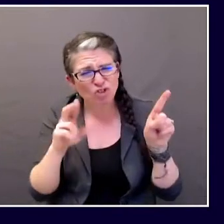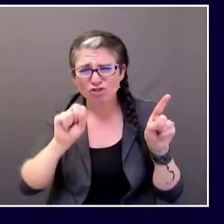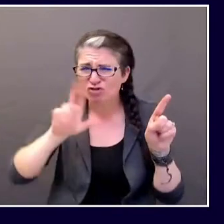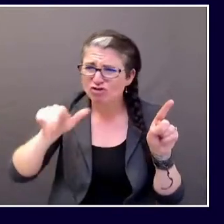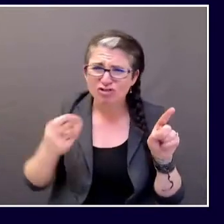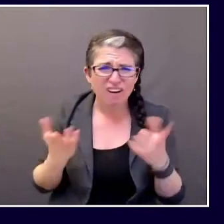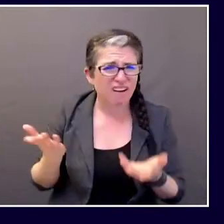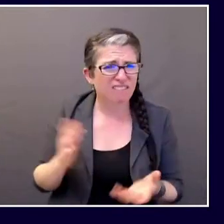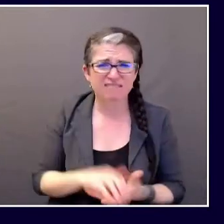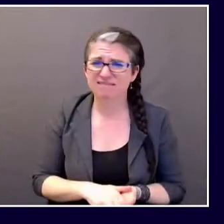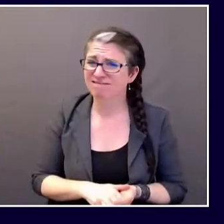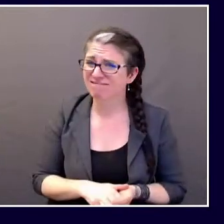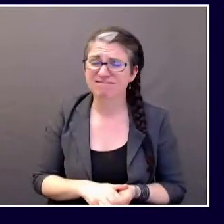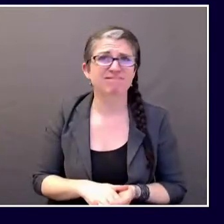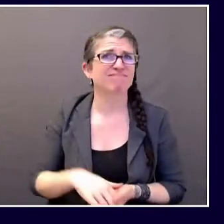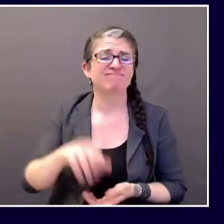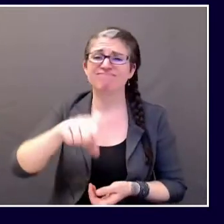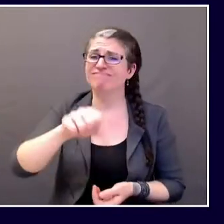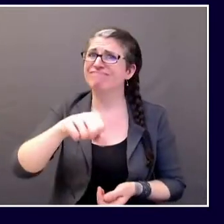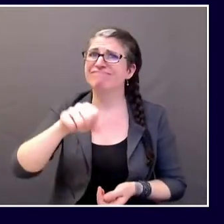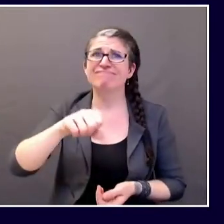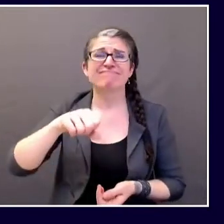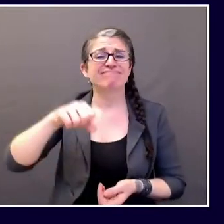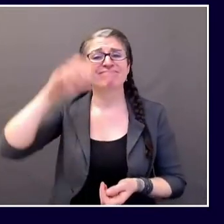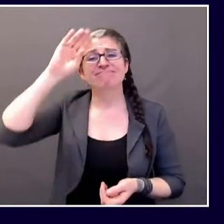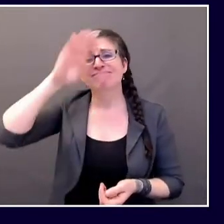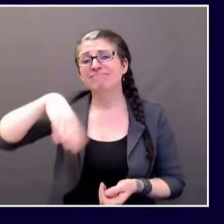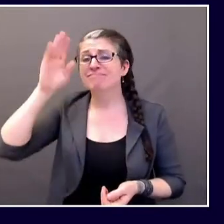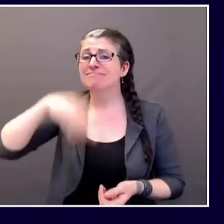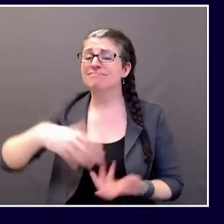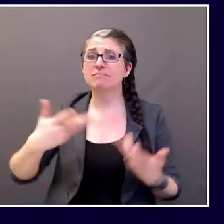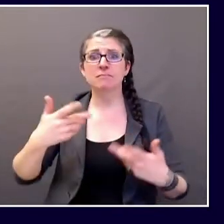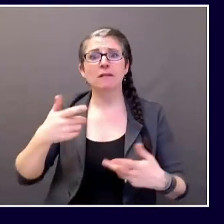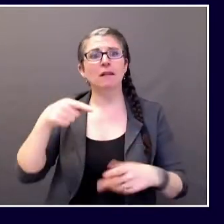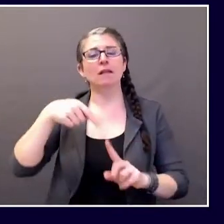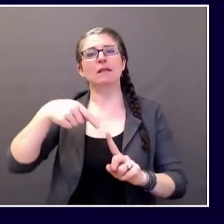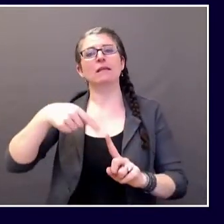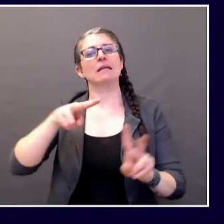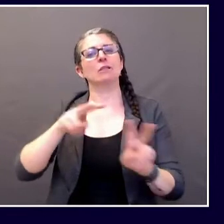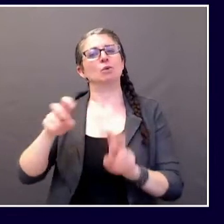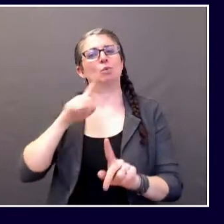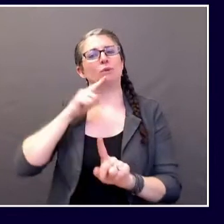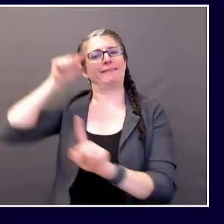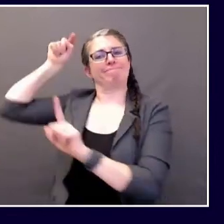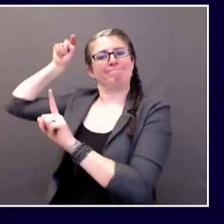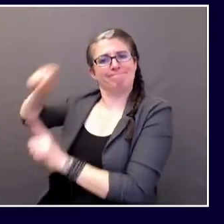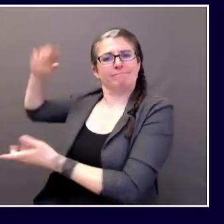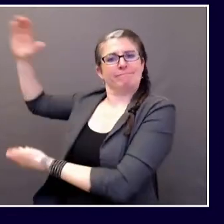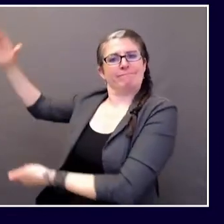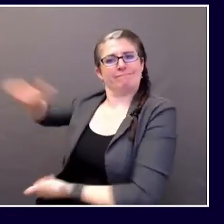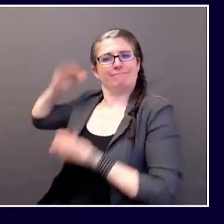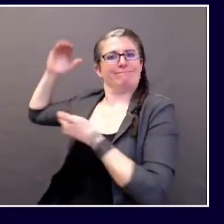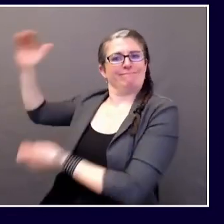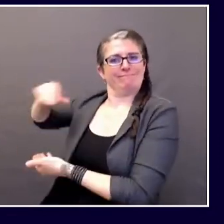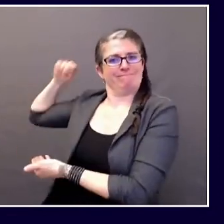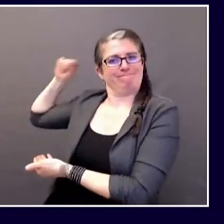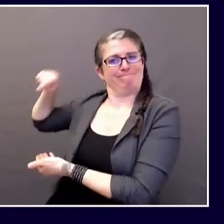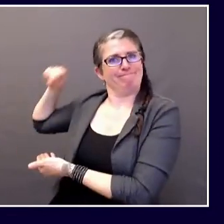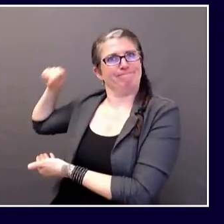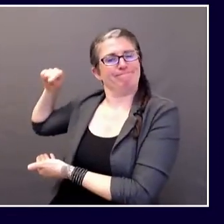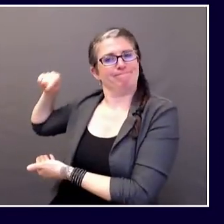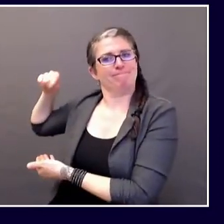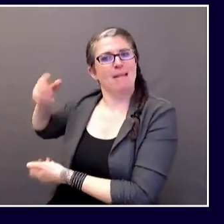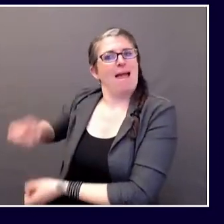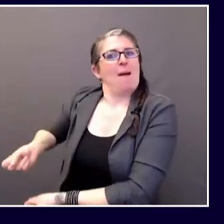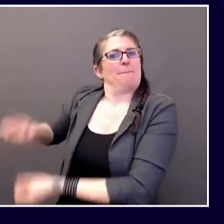or 1,000 of these individuals, we recognize that they too have faced the challenges of this